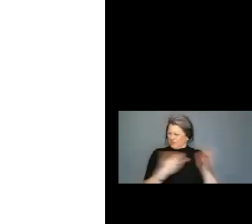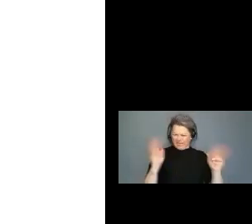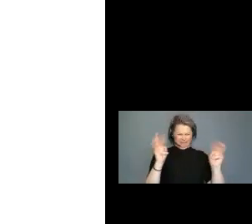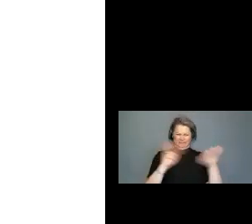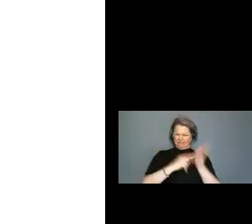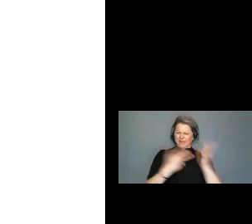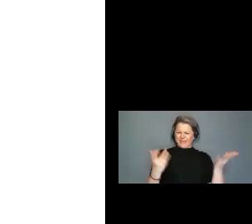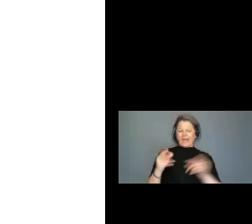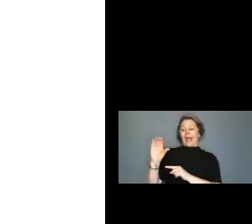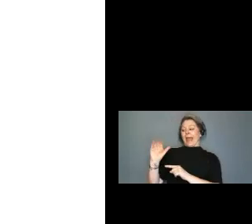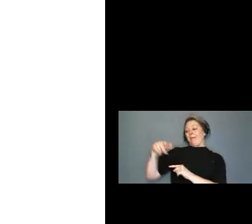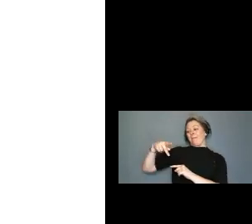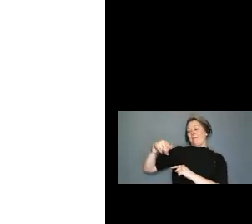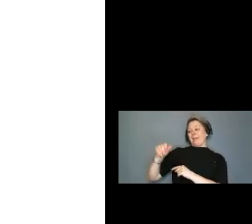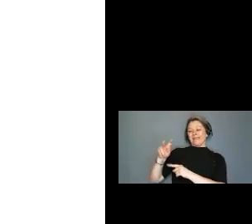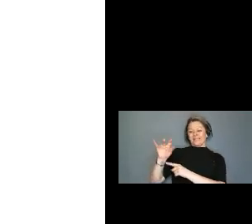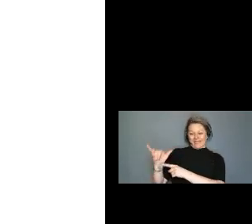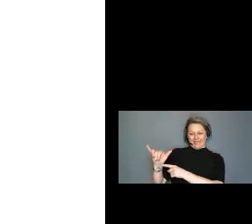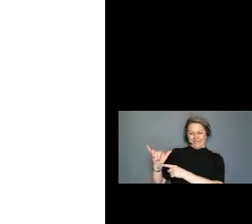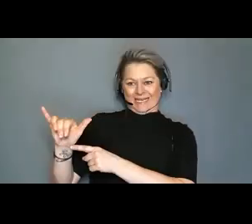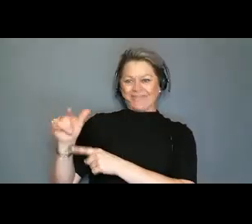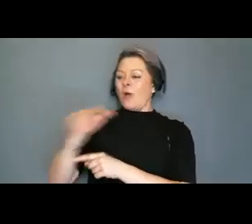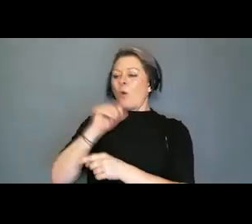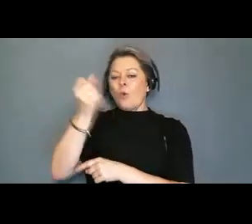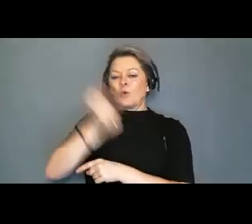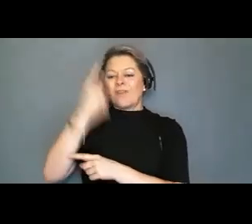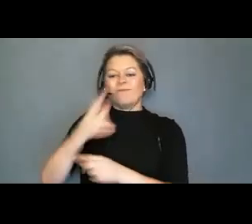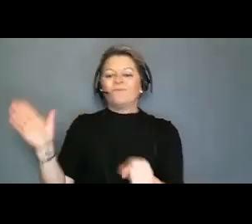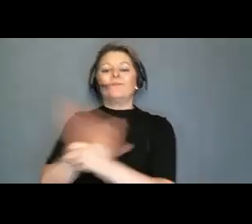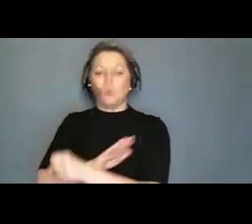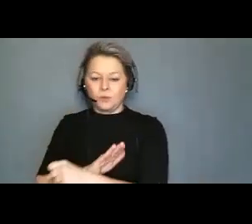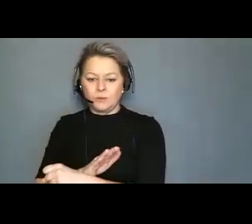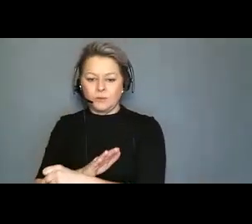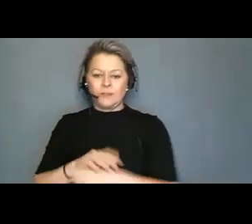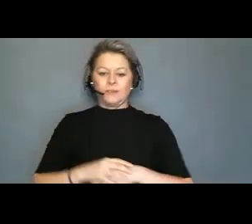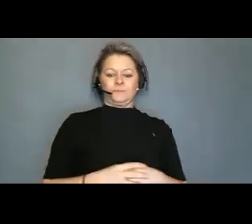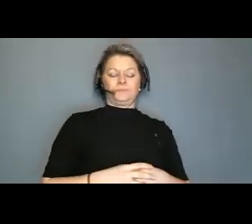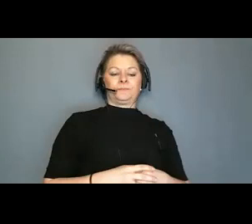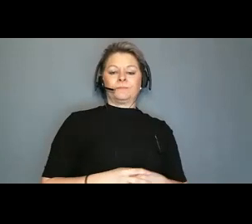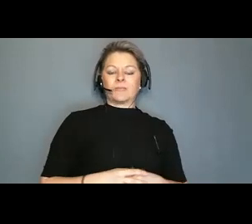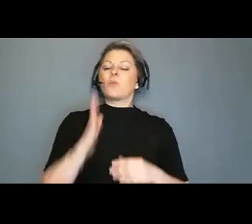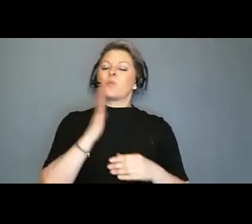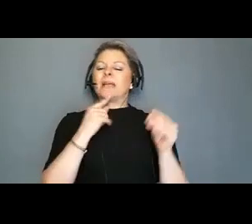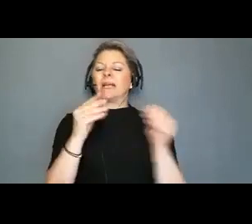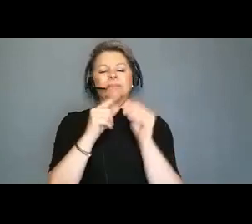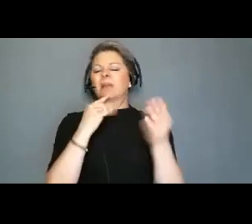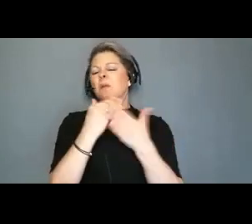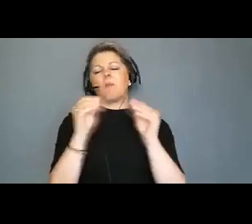capacity that Henry touched on. And as Henry noted, very important to adult protection, and we'll of course discuss that in greater detail as we go